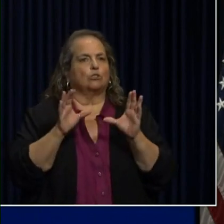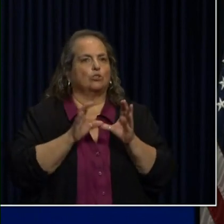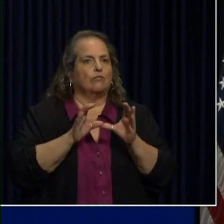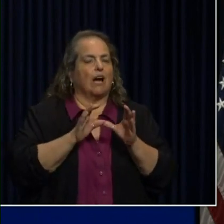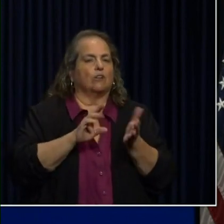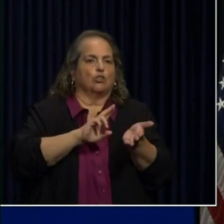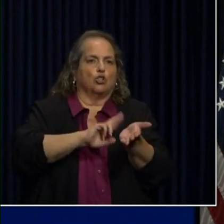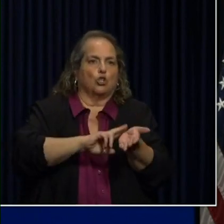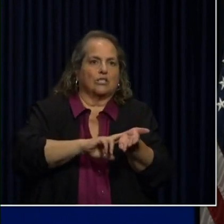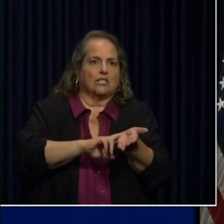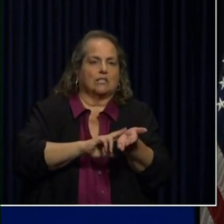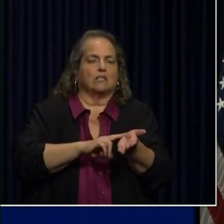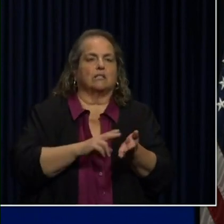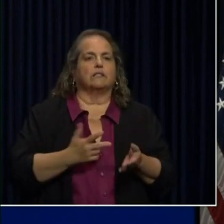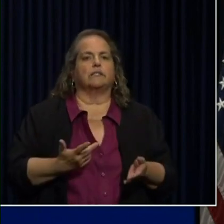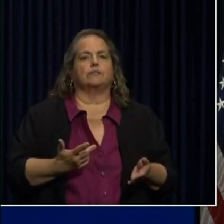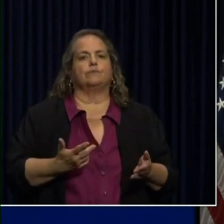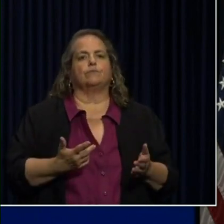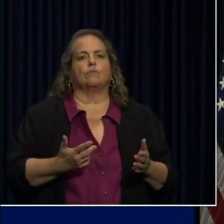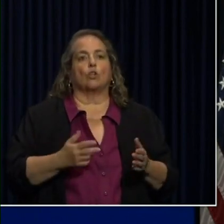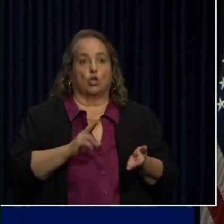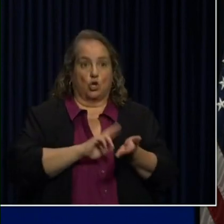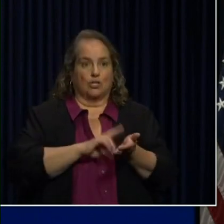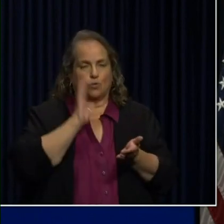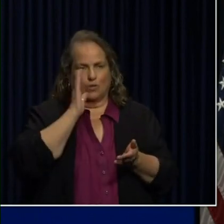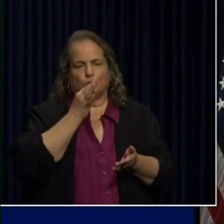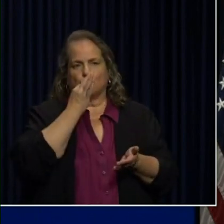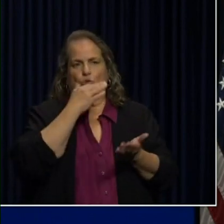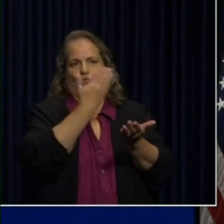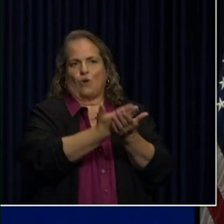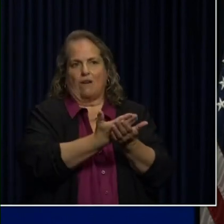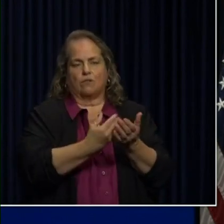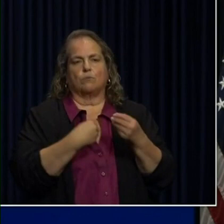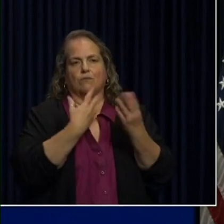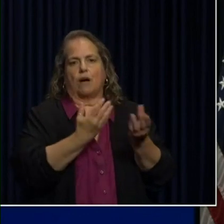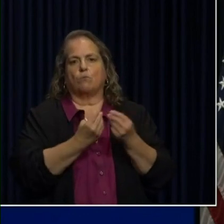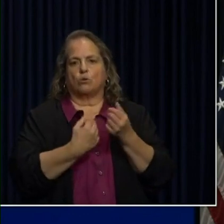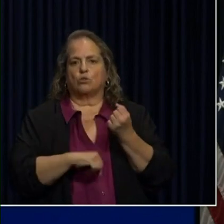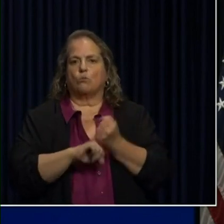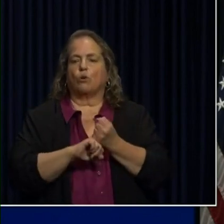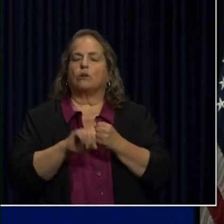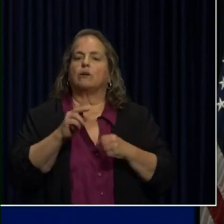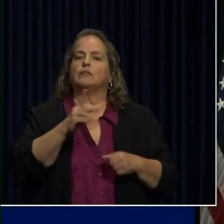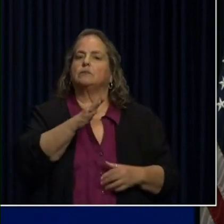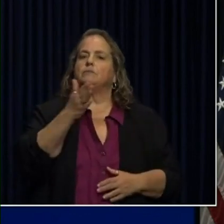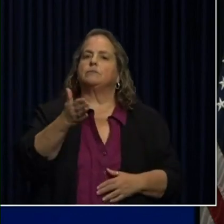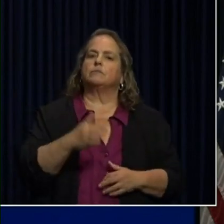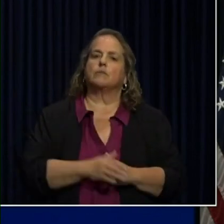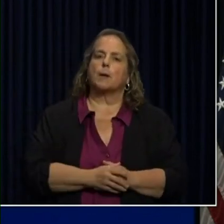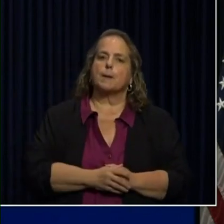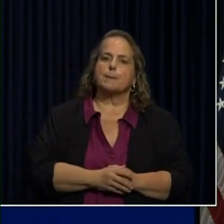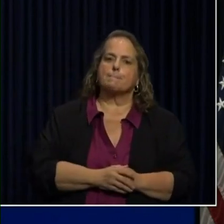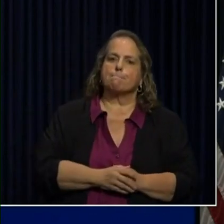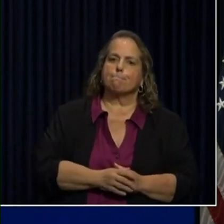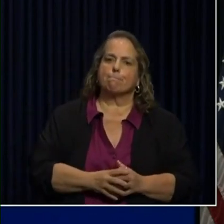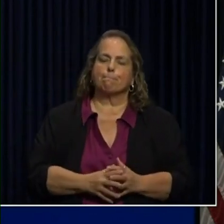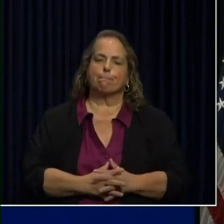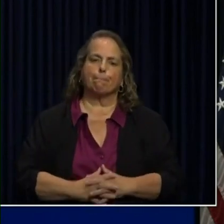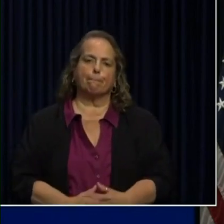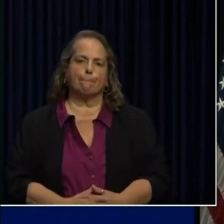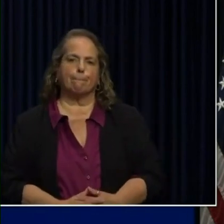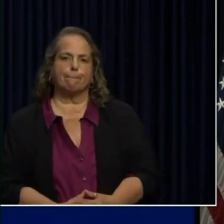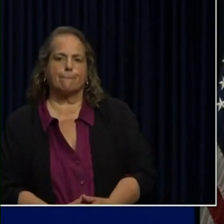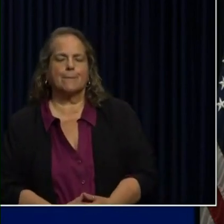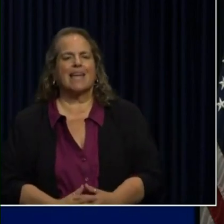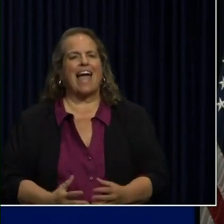assistants. Registered nurses will soon arrive to offer more support. Mike. How many people would you need to hire to do the